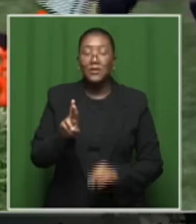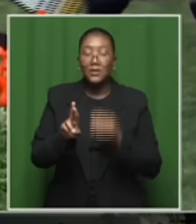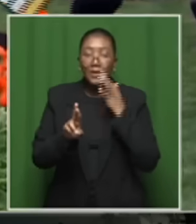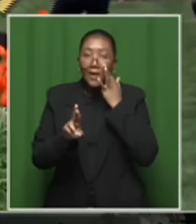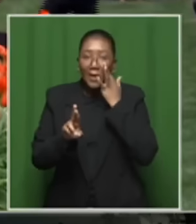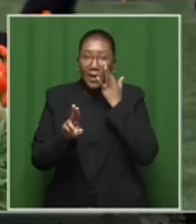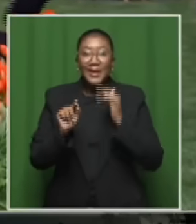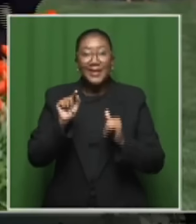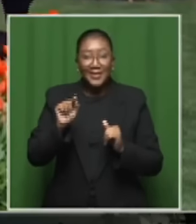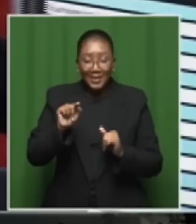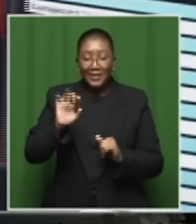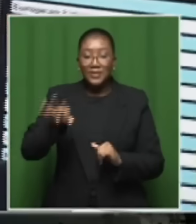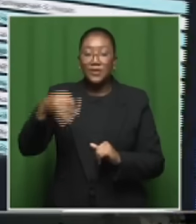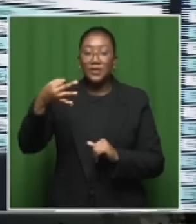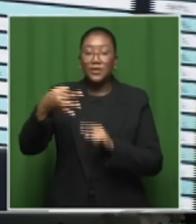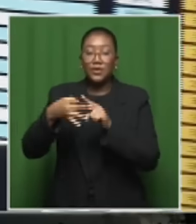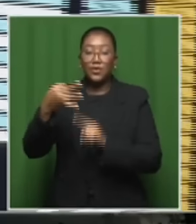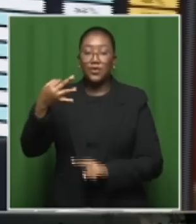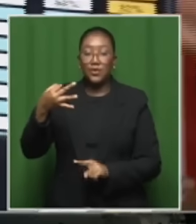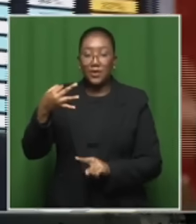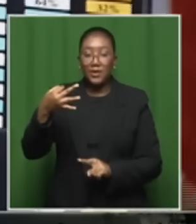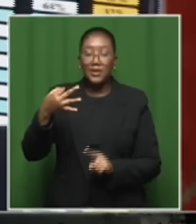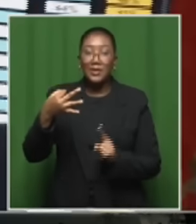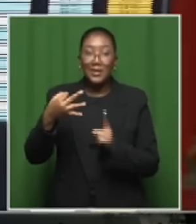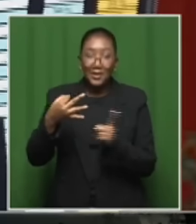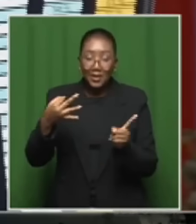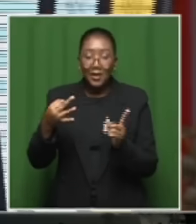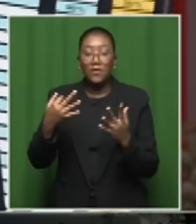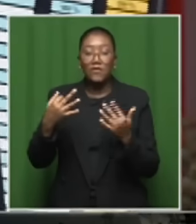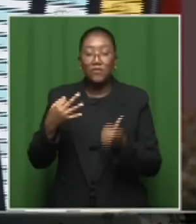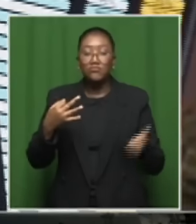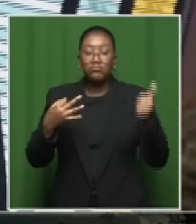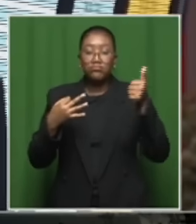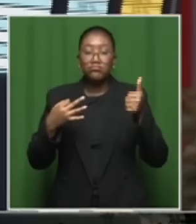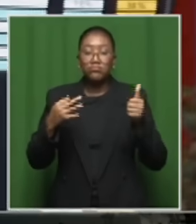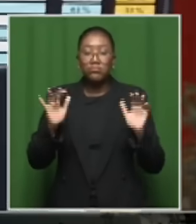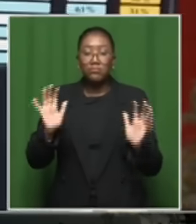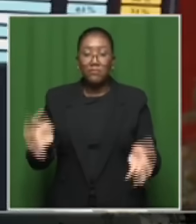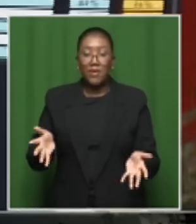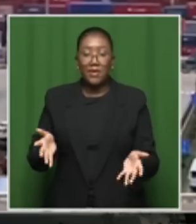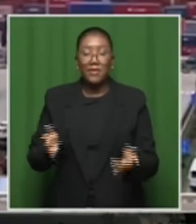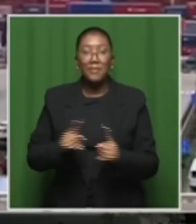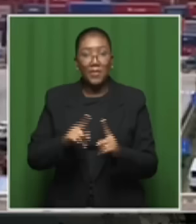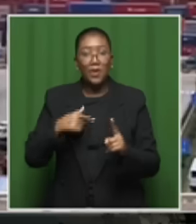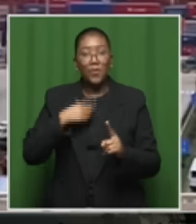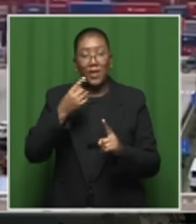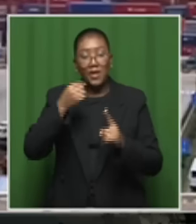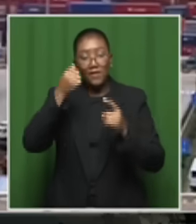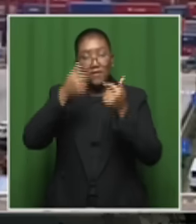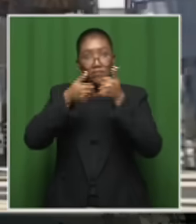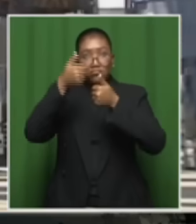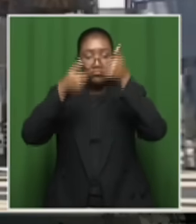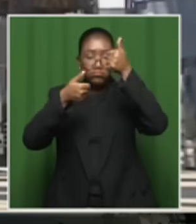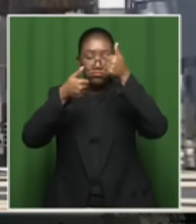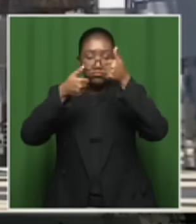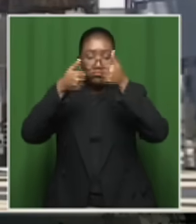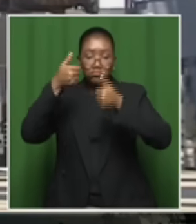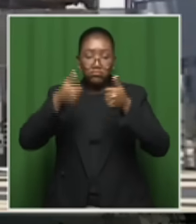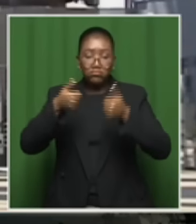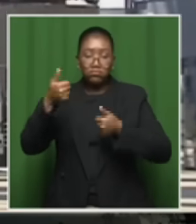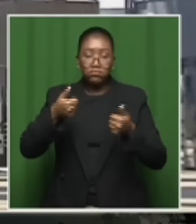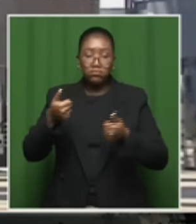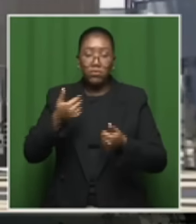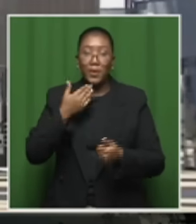the Secretary of State, Marco Rubio. So you still have that hierarchy. Lastly, when you look